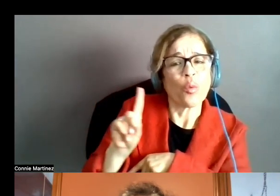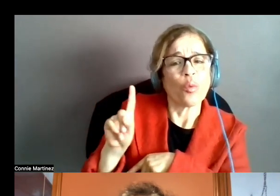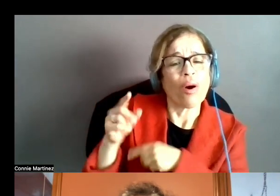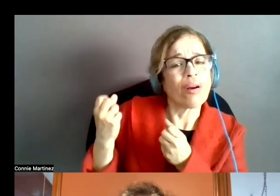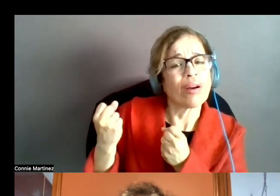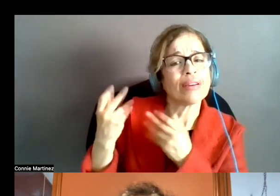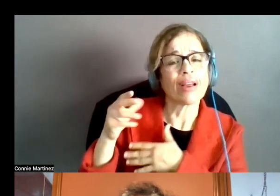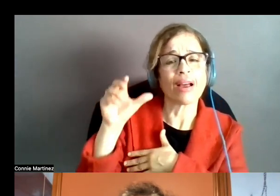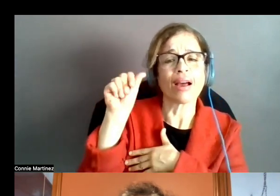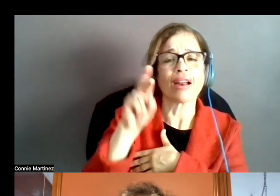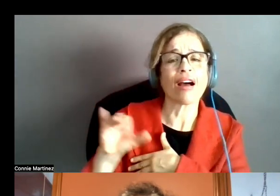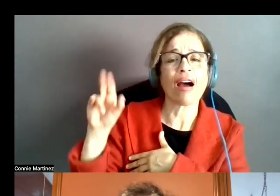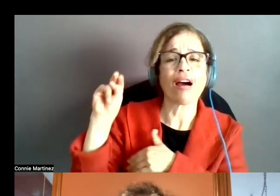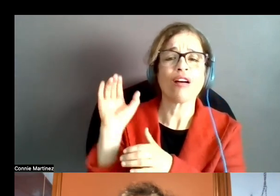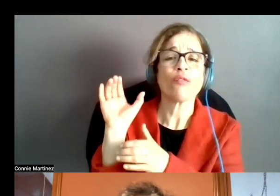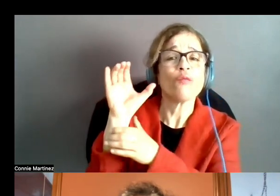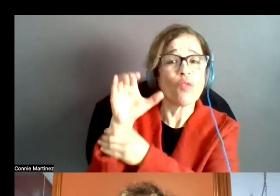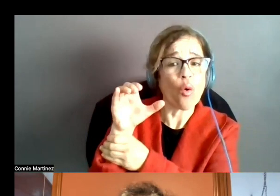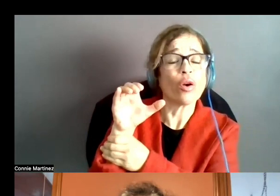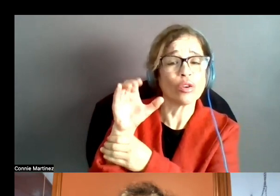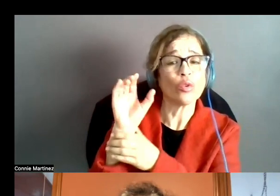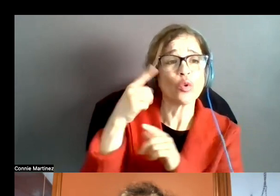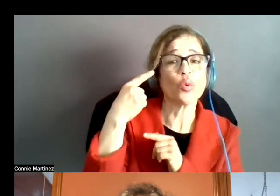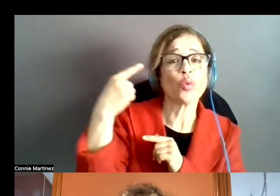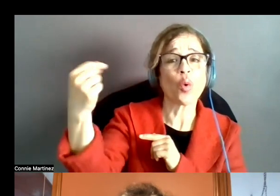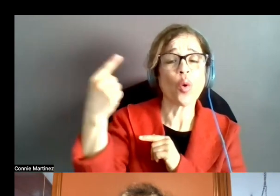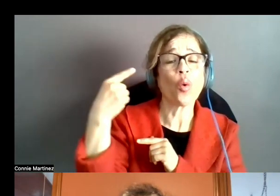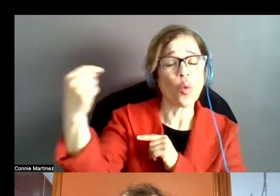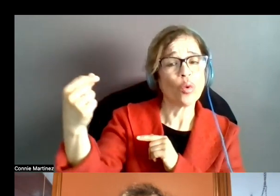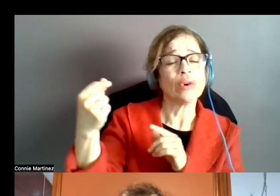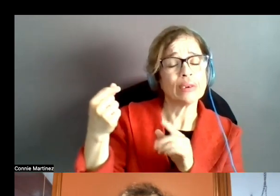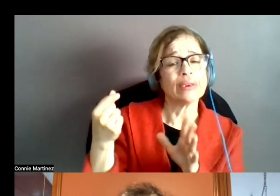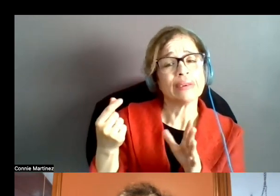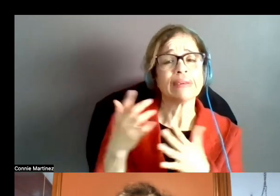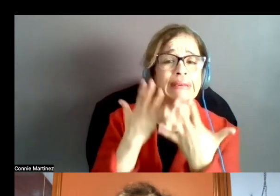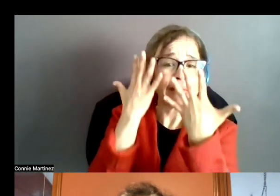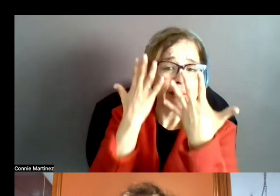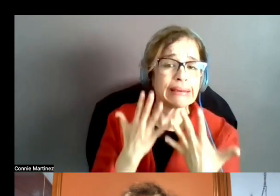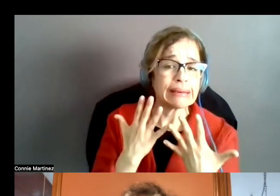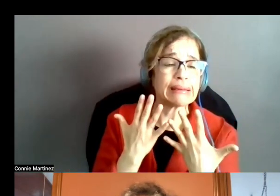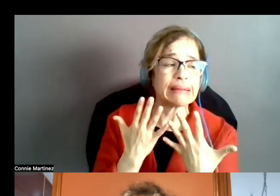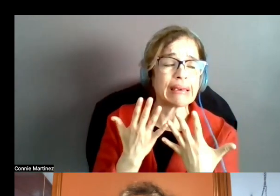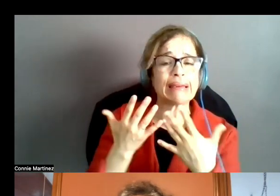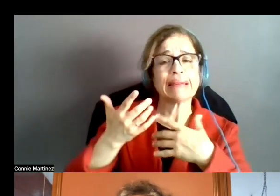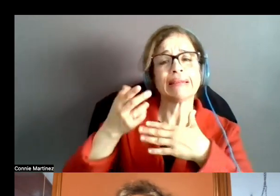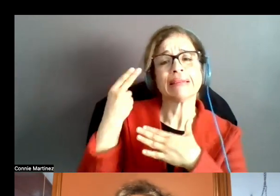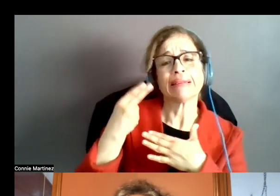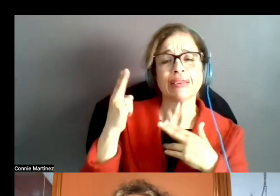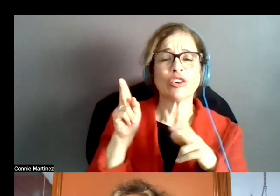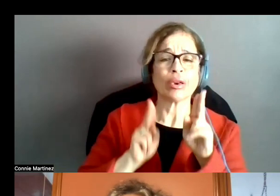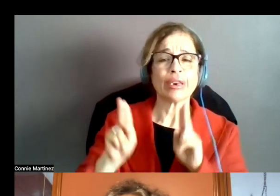of Africans were forced to go. It's a very sad moment, I think, in our